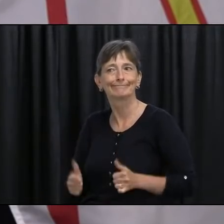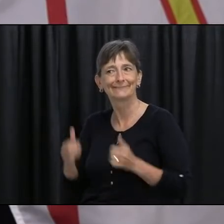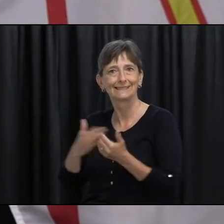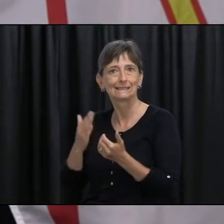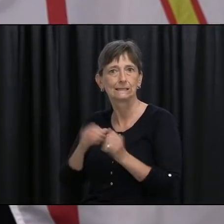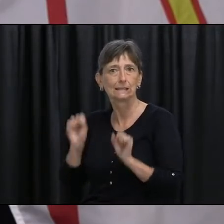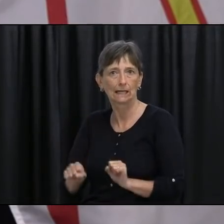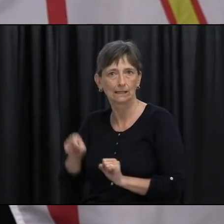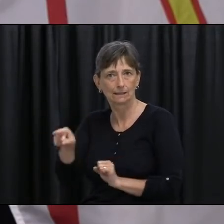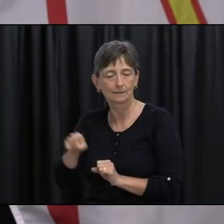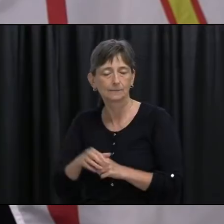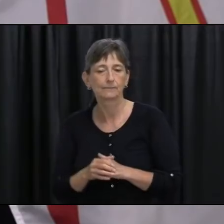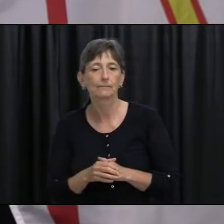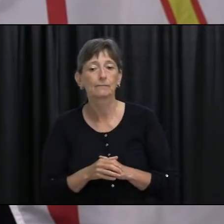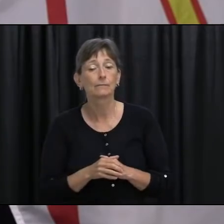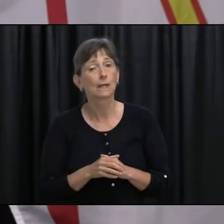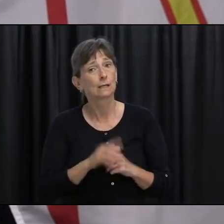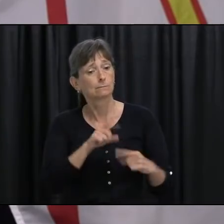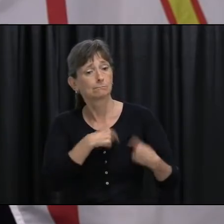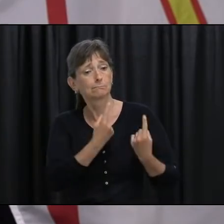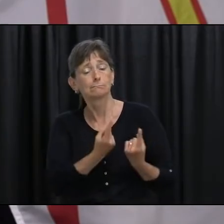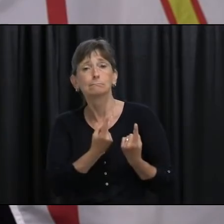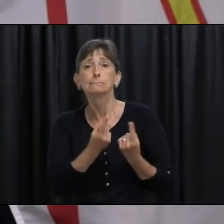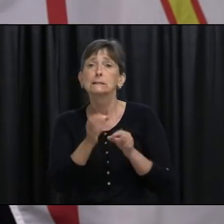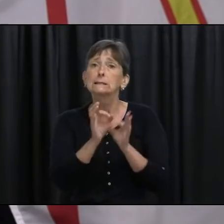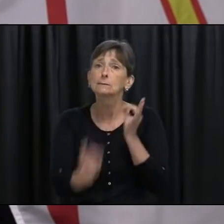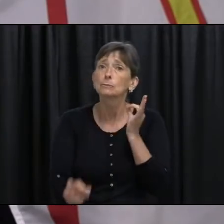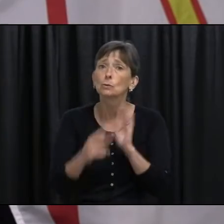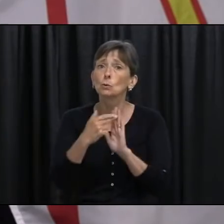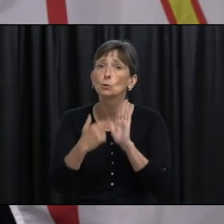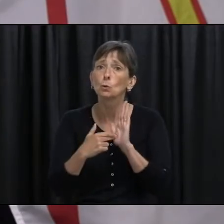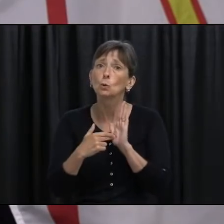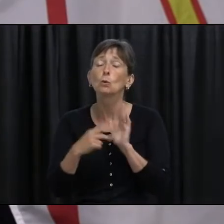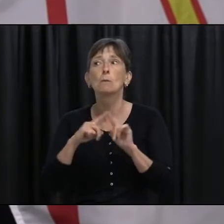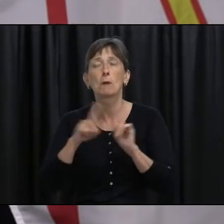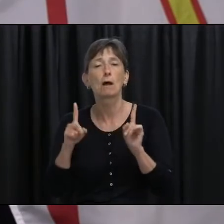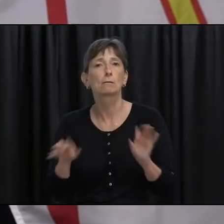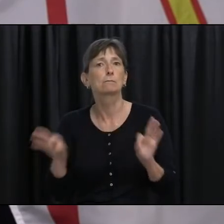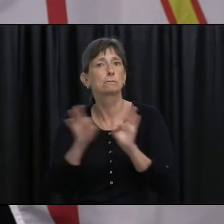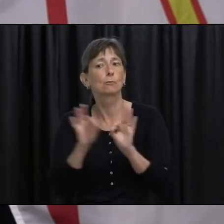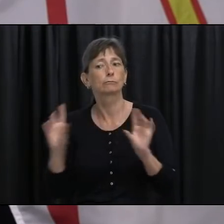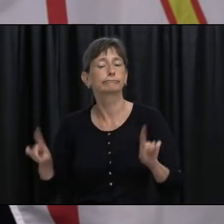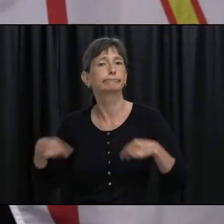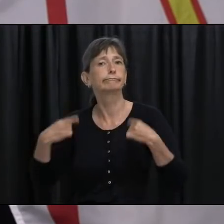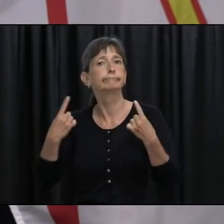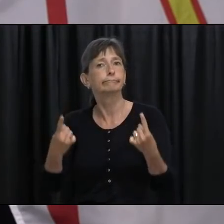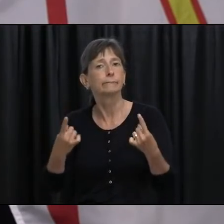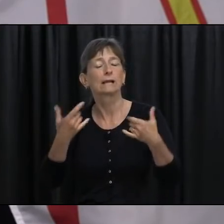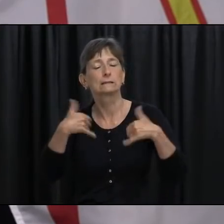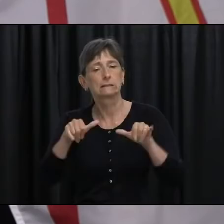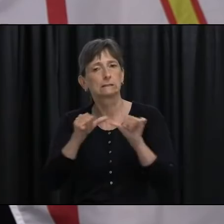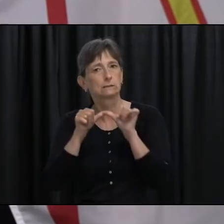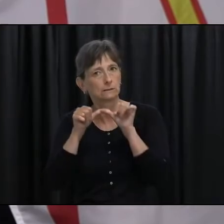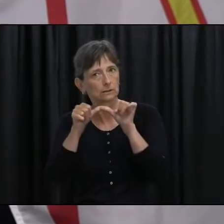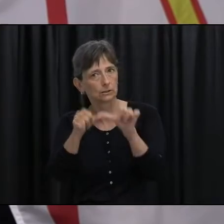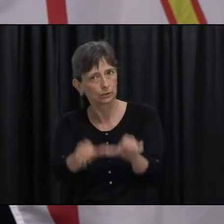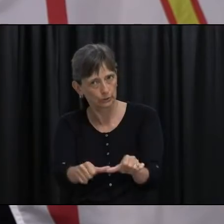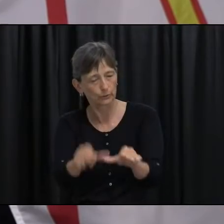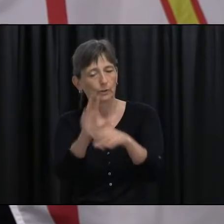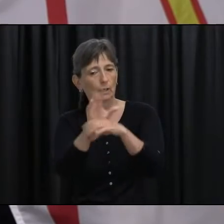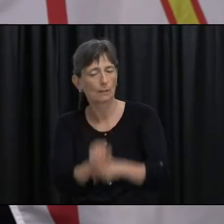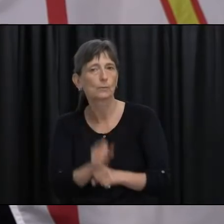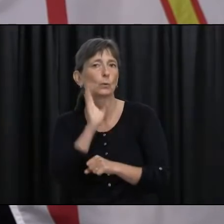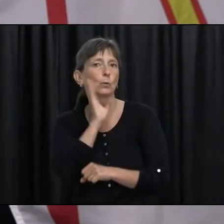simple prevention measures have played a critical protective role throughout this pandemic and will remain an important part of our daily routines for some time to